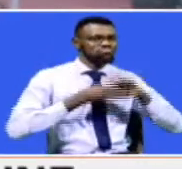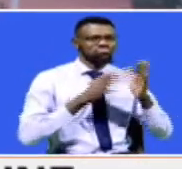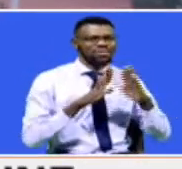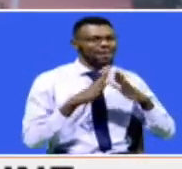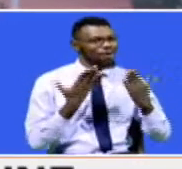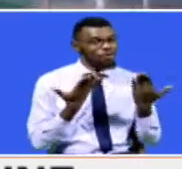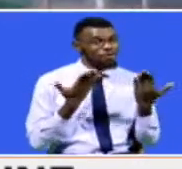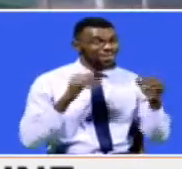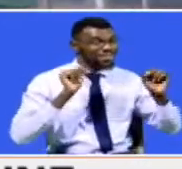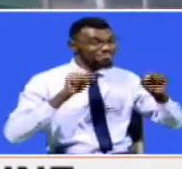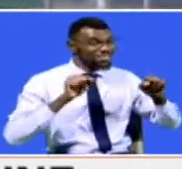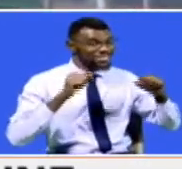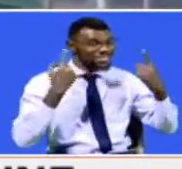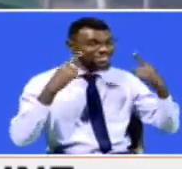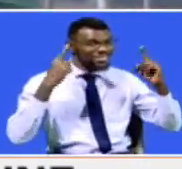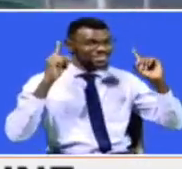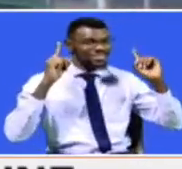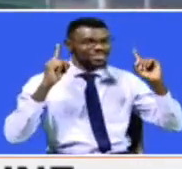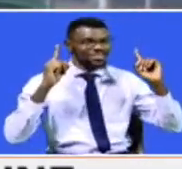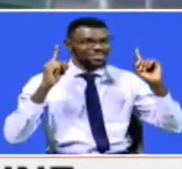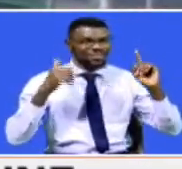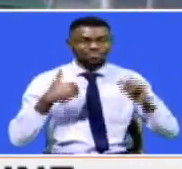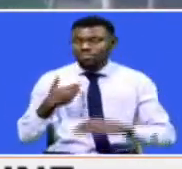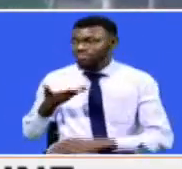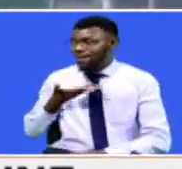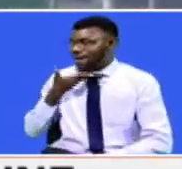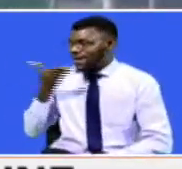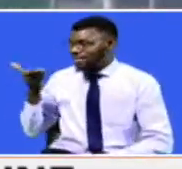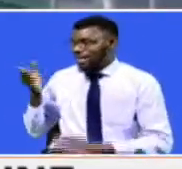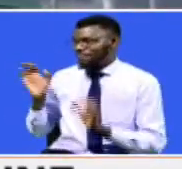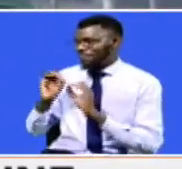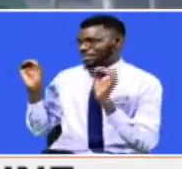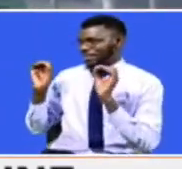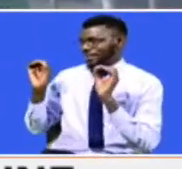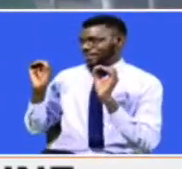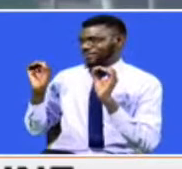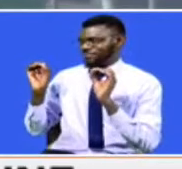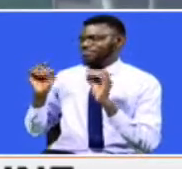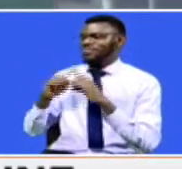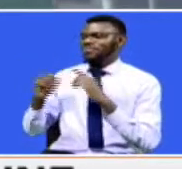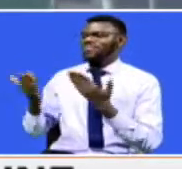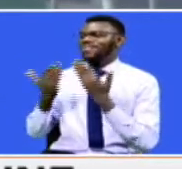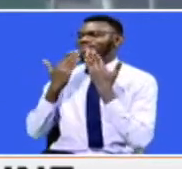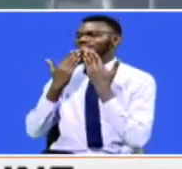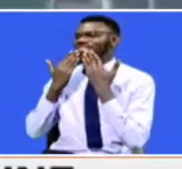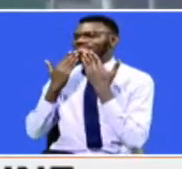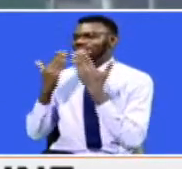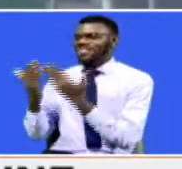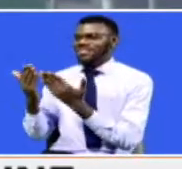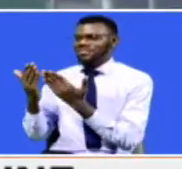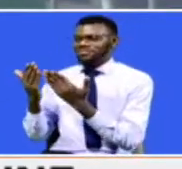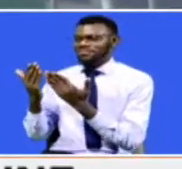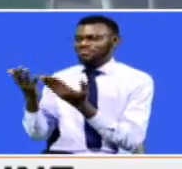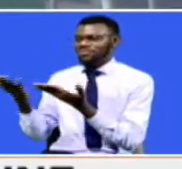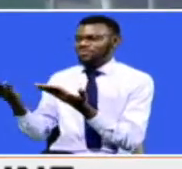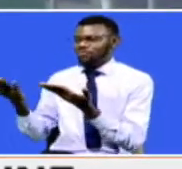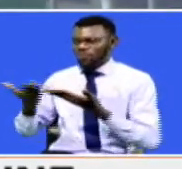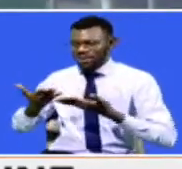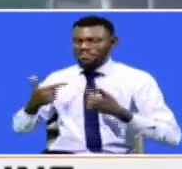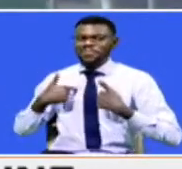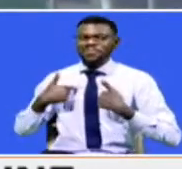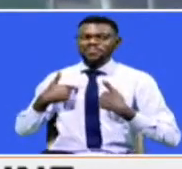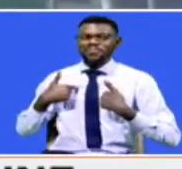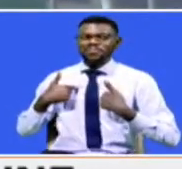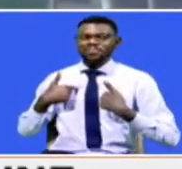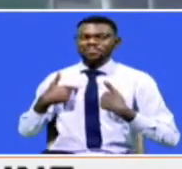futility? Well, I won't answer if it is an effort in futility, Jesse, but thanks for having me. Obviously, IMLU is very interested